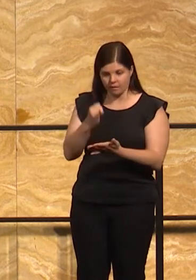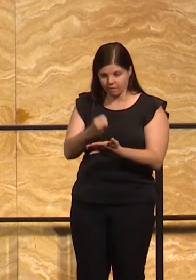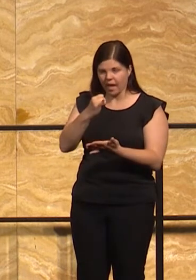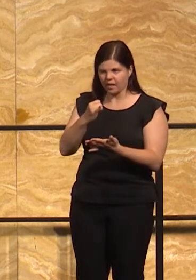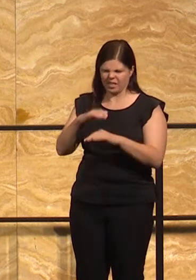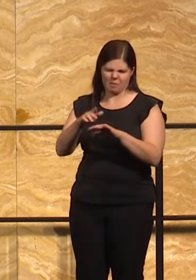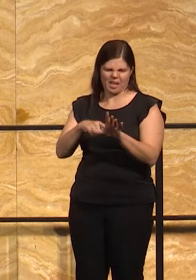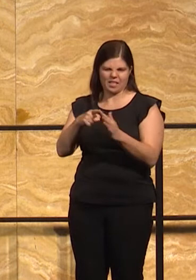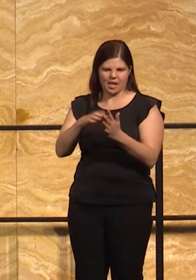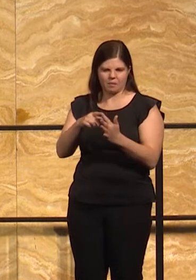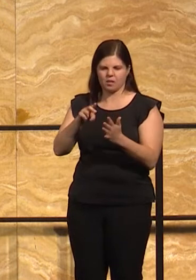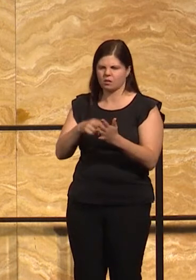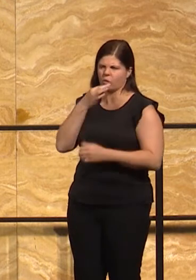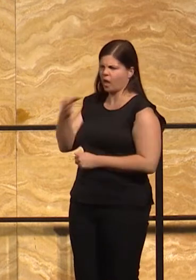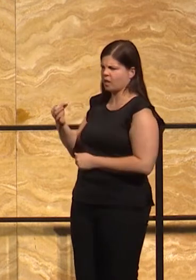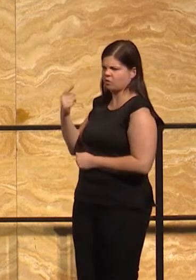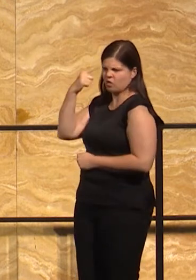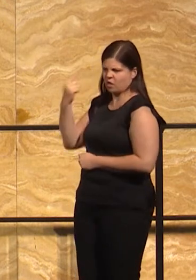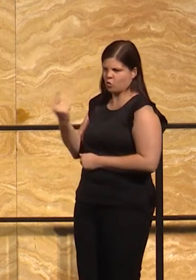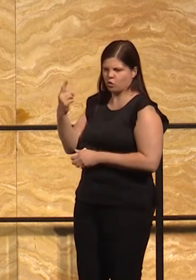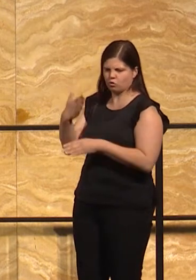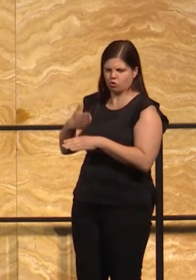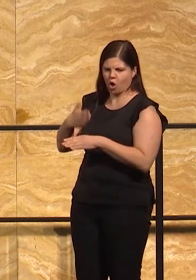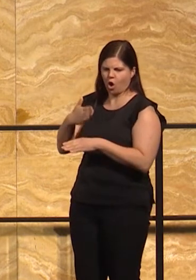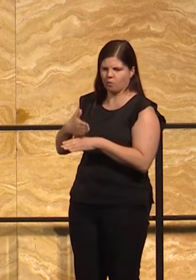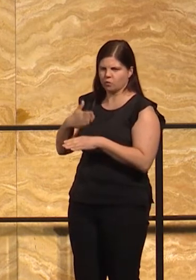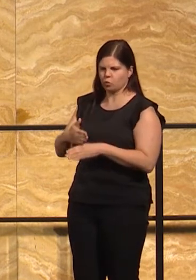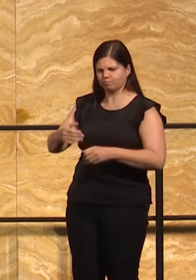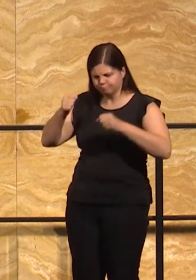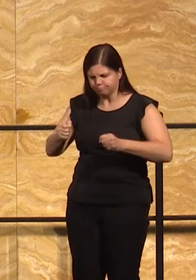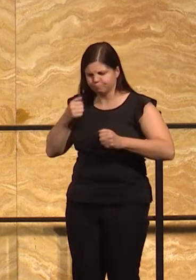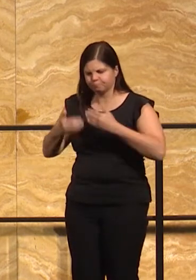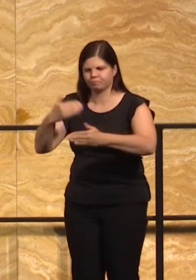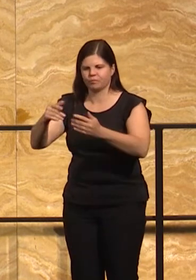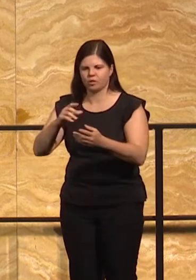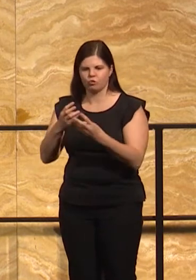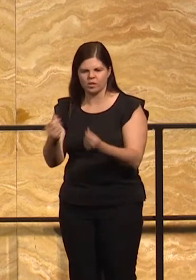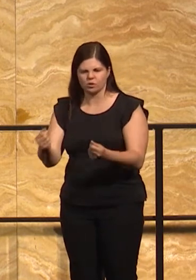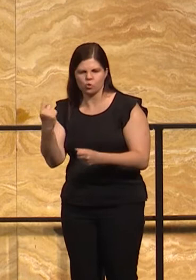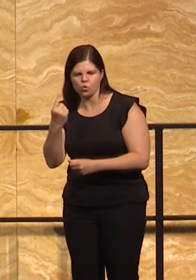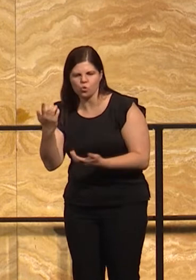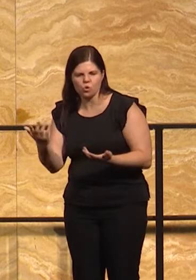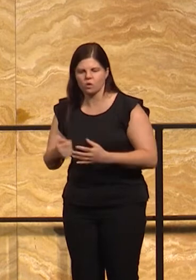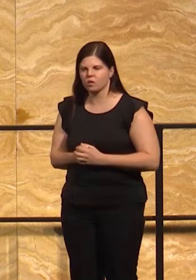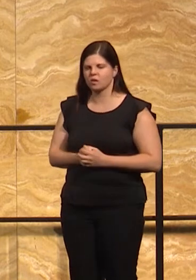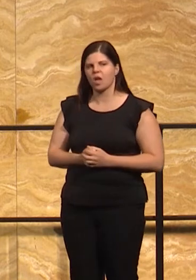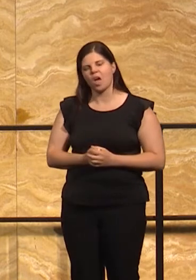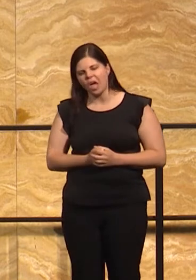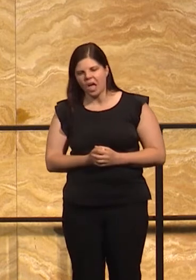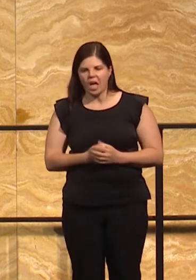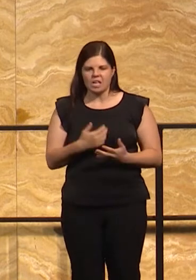Yemen, whose job is it to drive resolution? Yeah. You